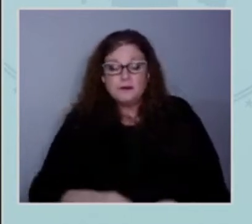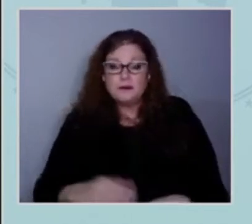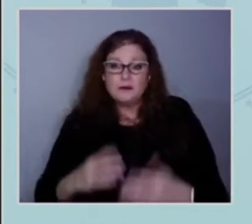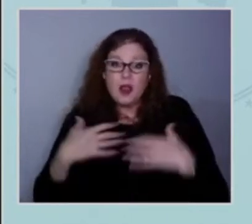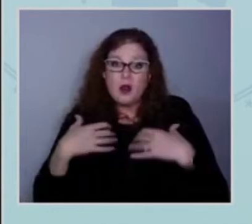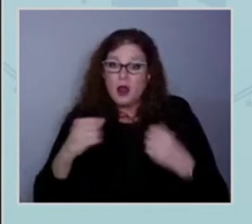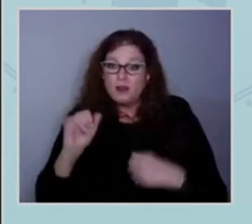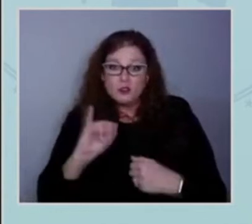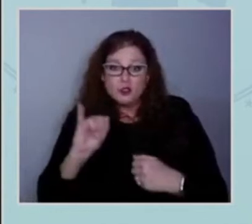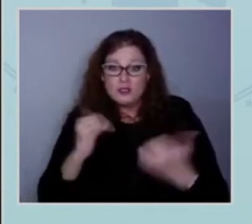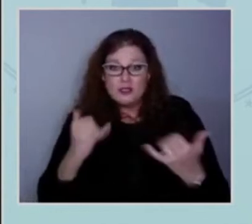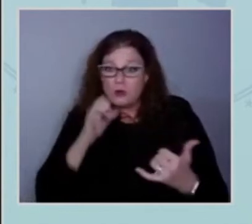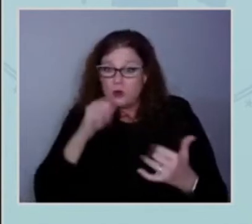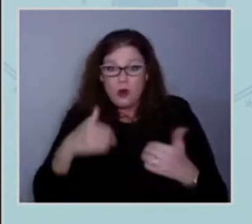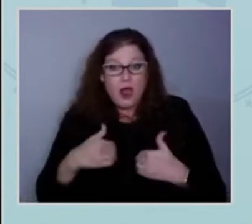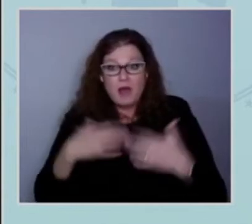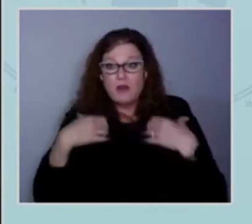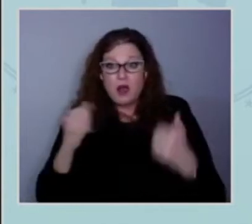them. And